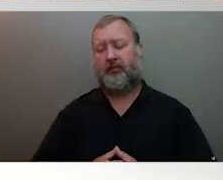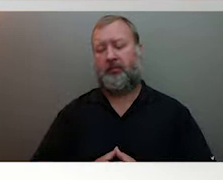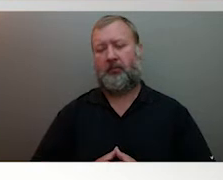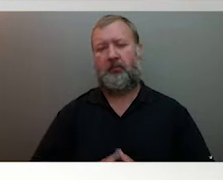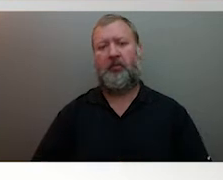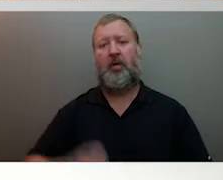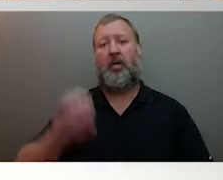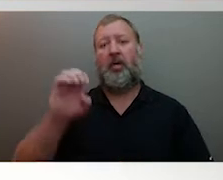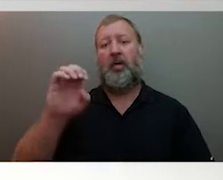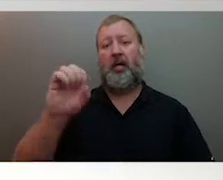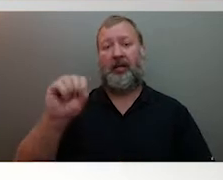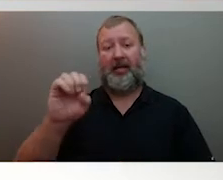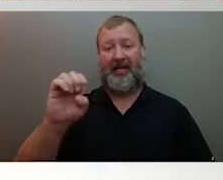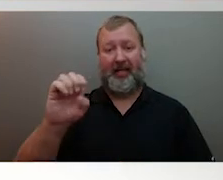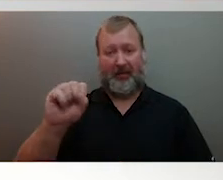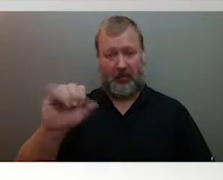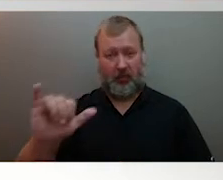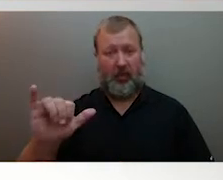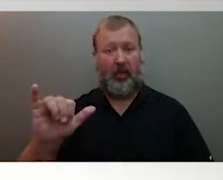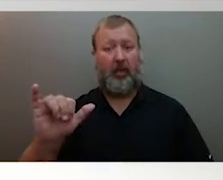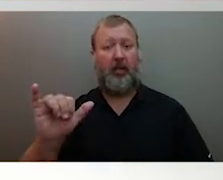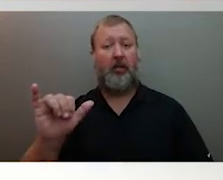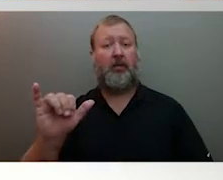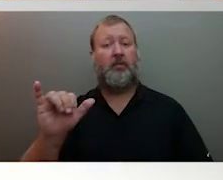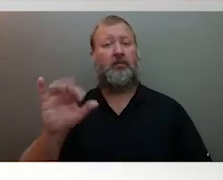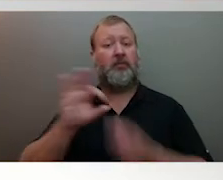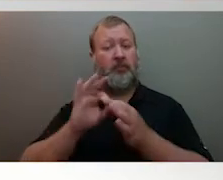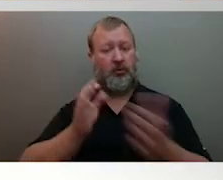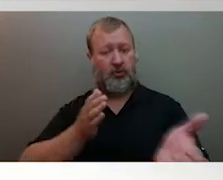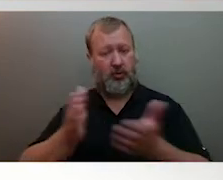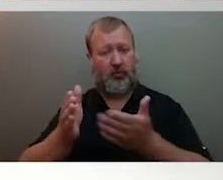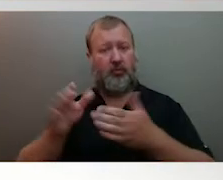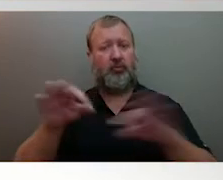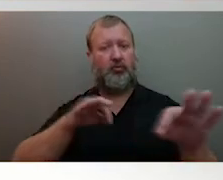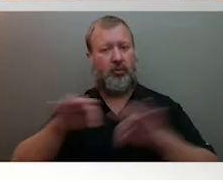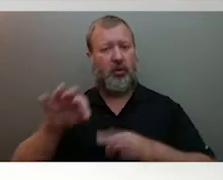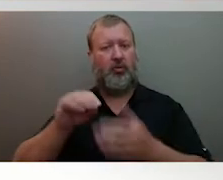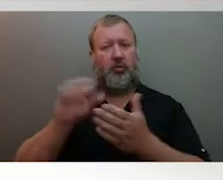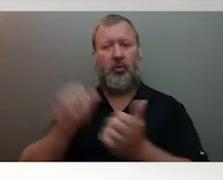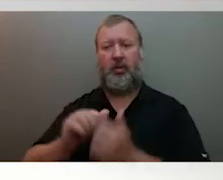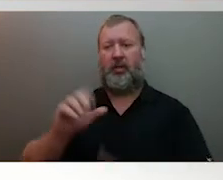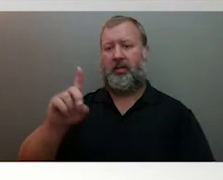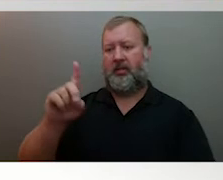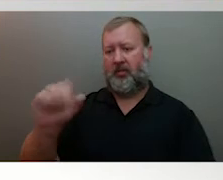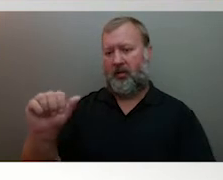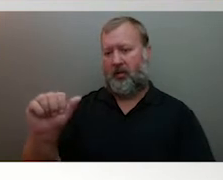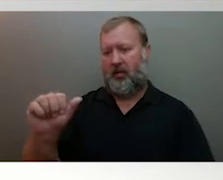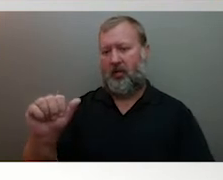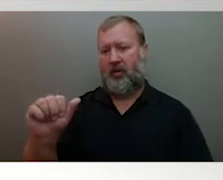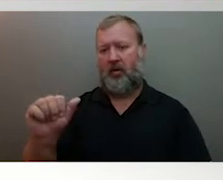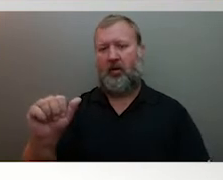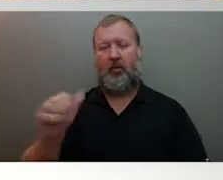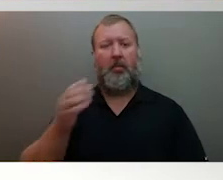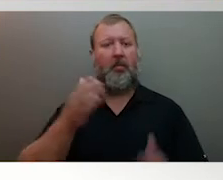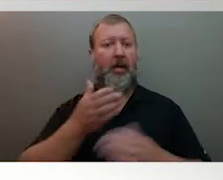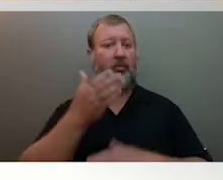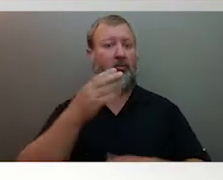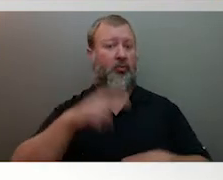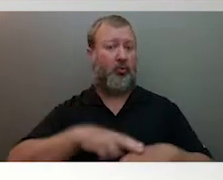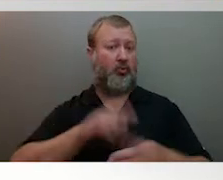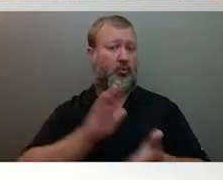specially designed instruction and related services to a student with a disability beyond the normal school